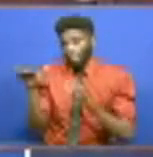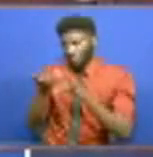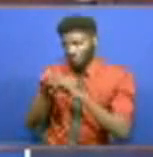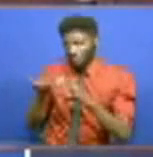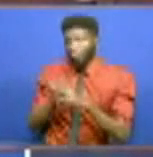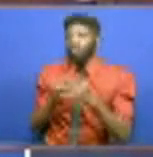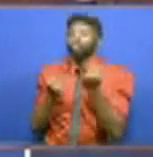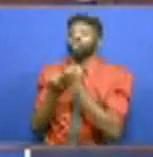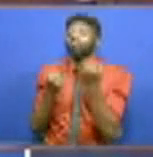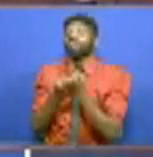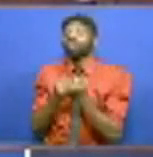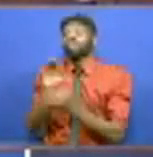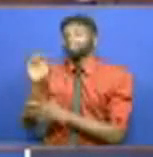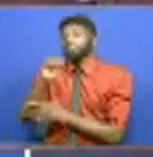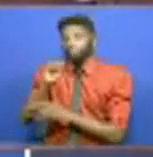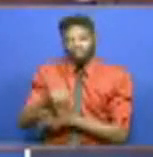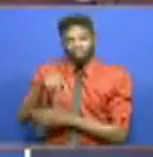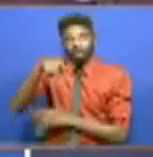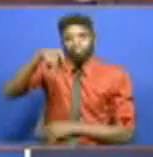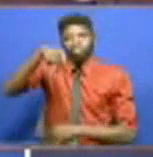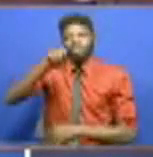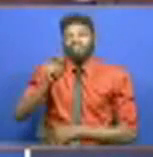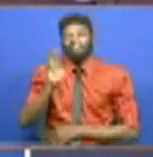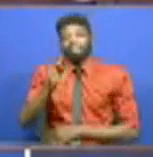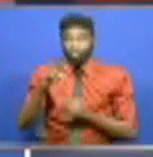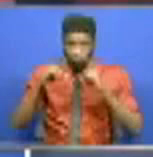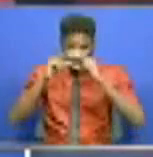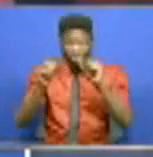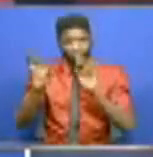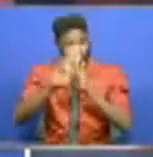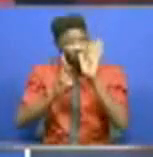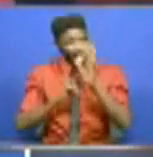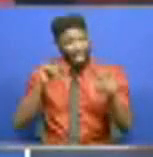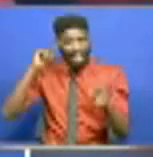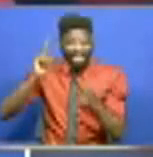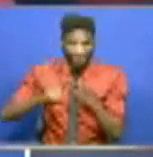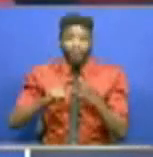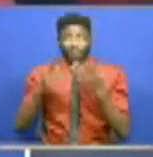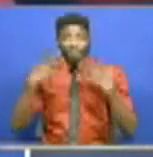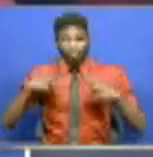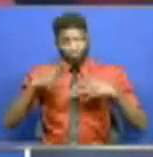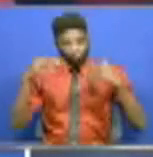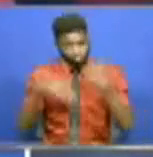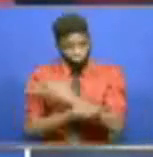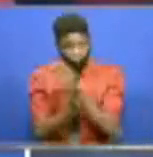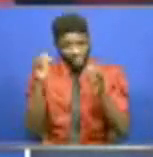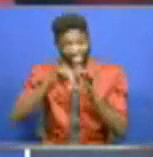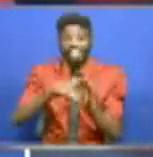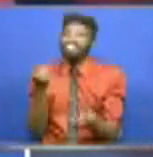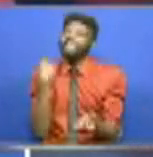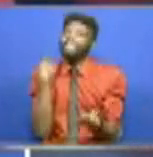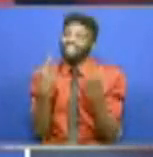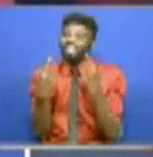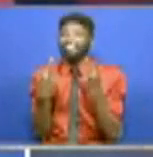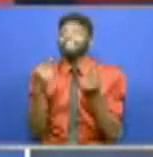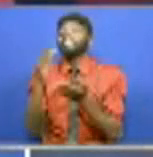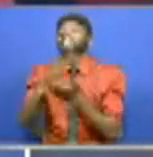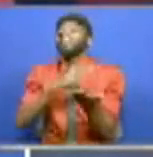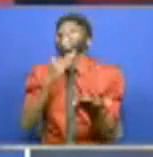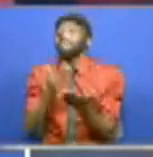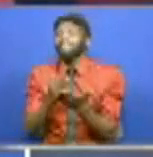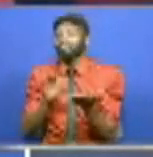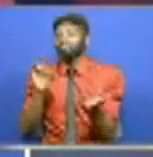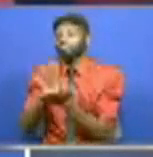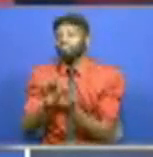that the regulations are meant to weed out cartels in the key sector. You are not the ones directing elections of every